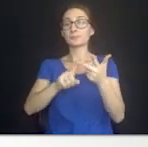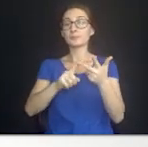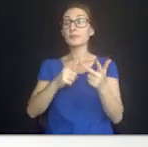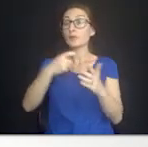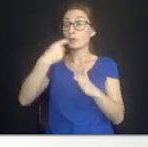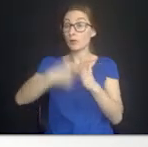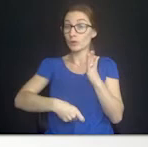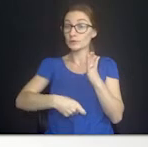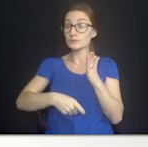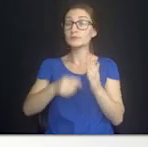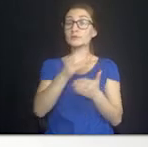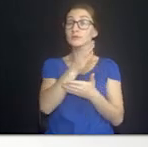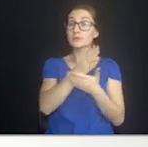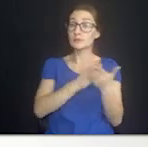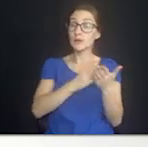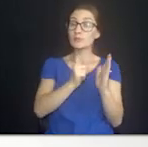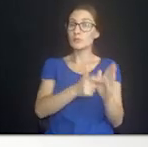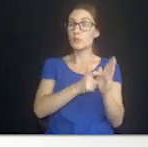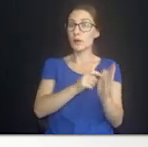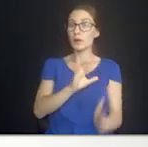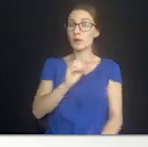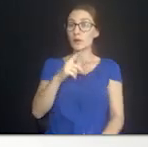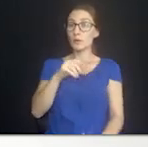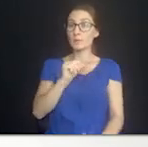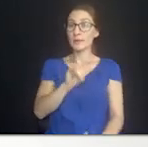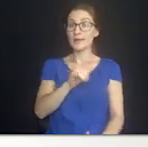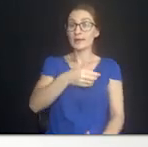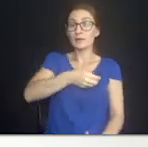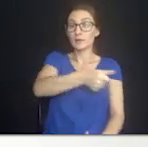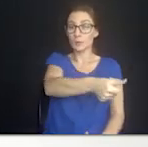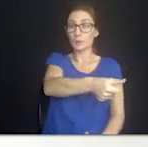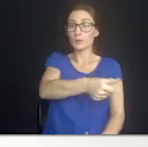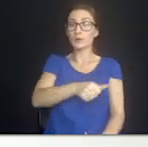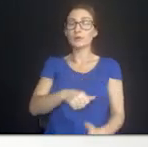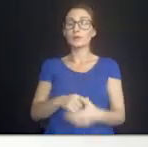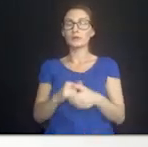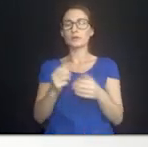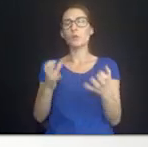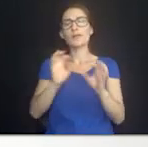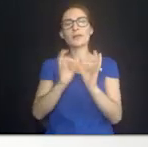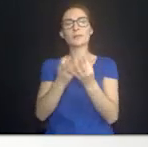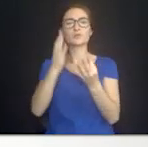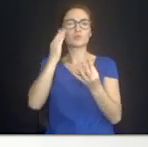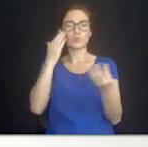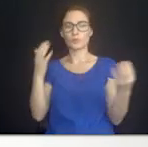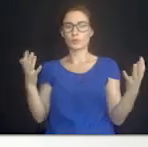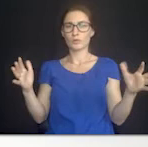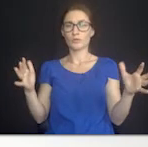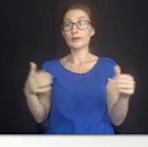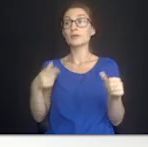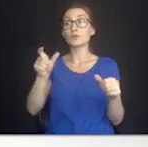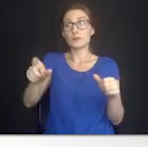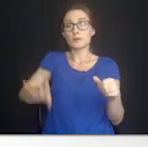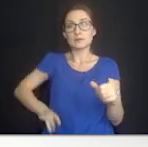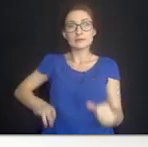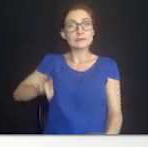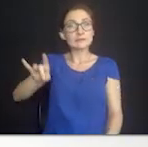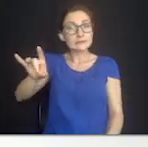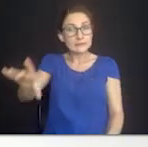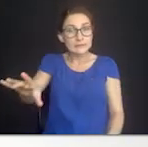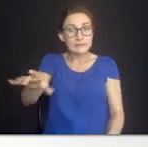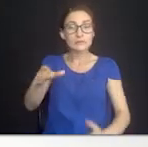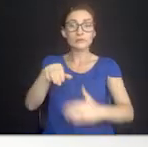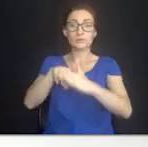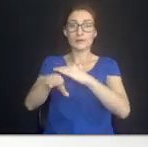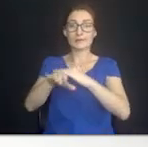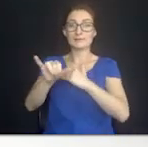wanted families to know if there's a cost. Some programs have co-pays, so if we wanted families to know up front, this is what you're gonna have to out